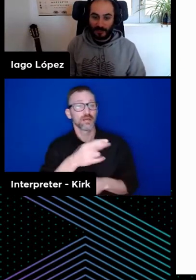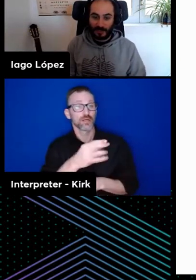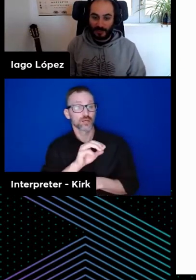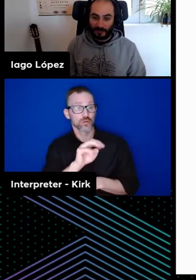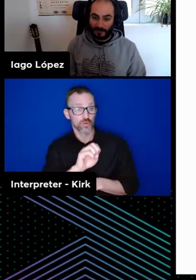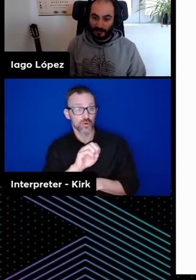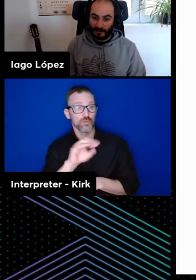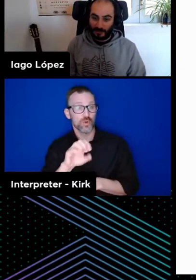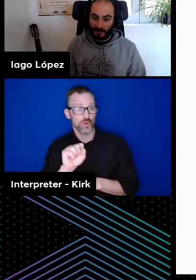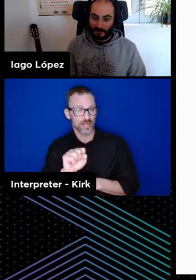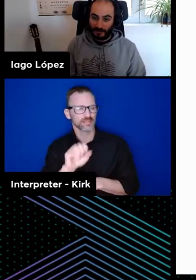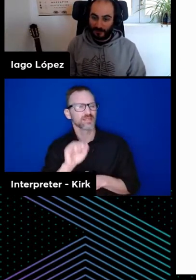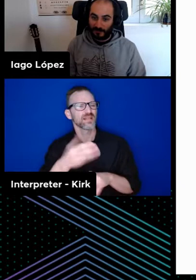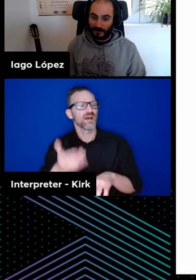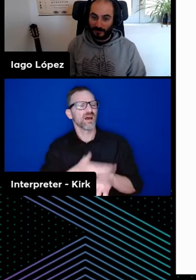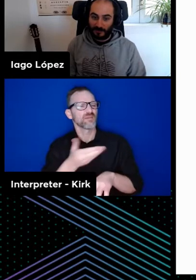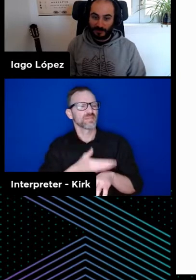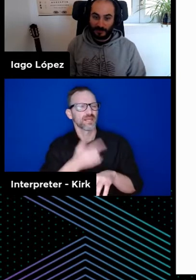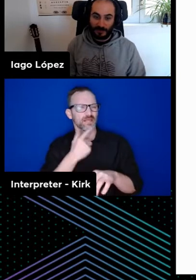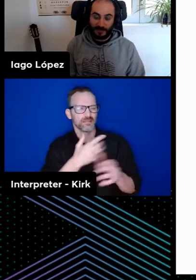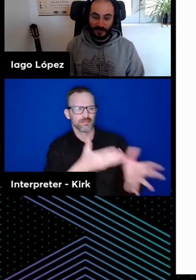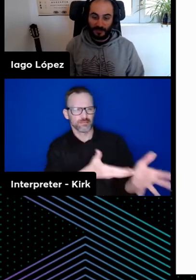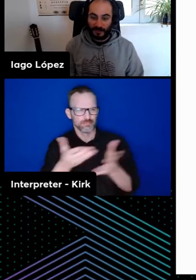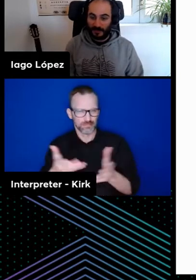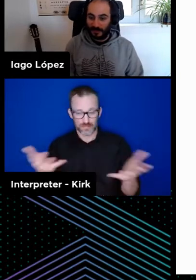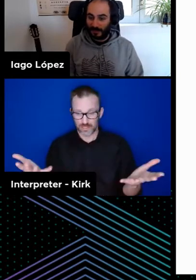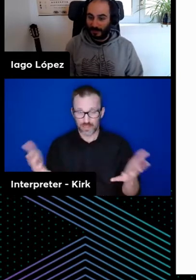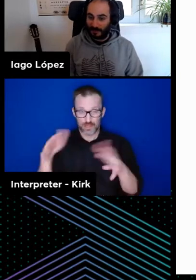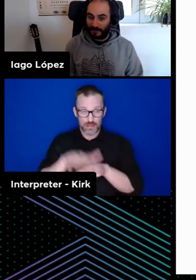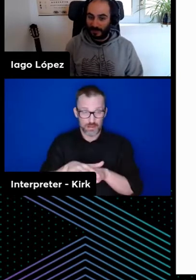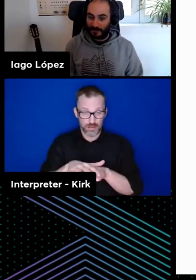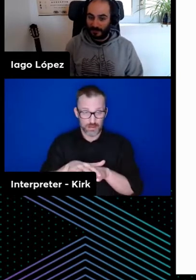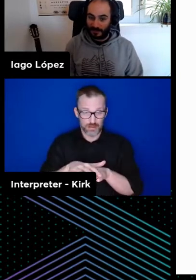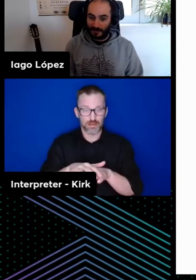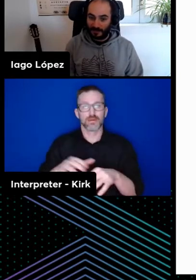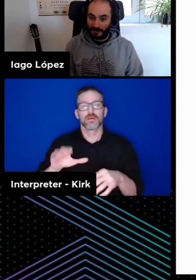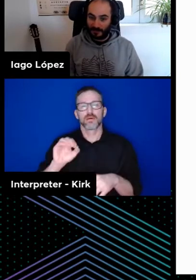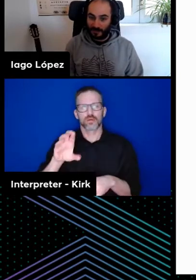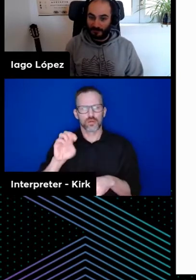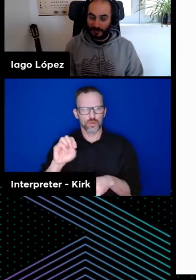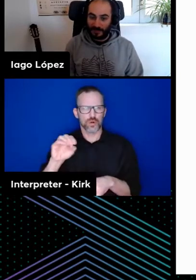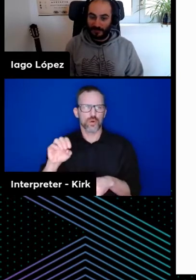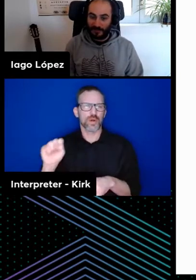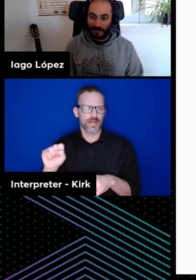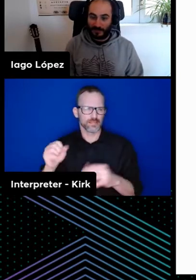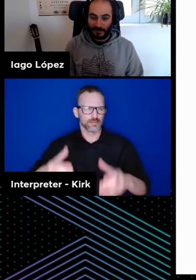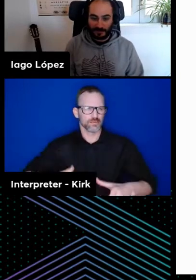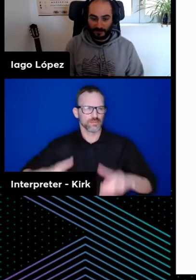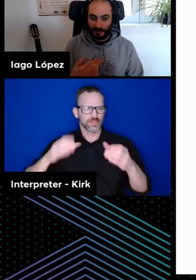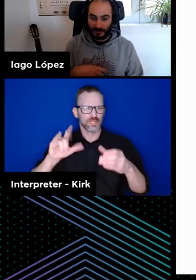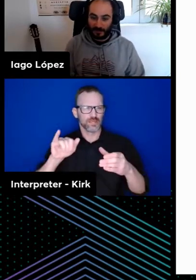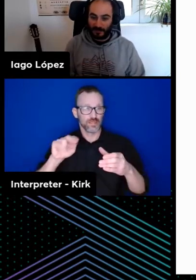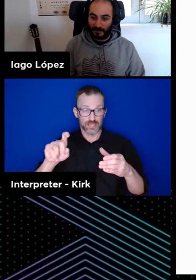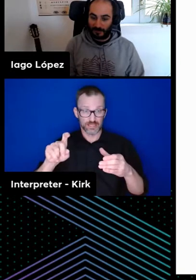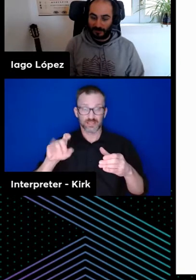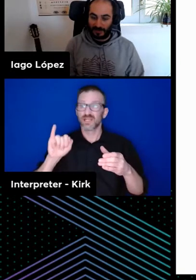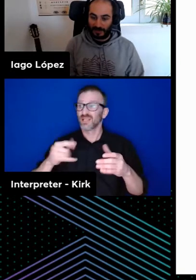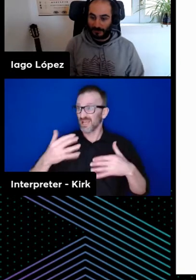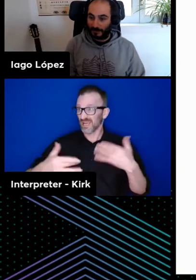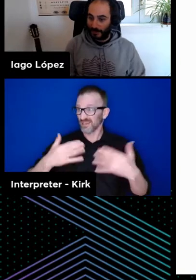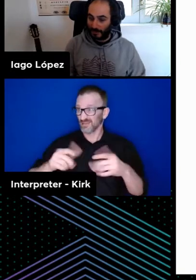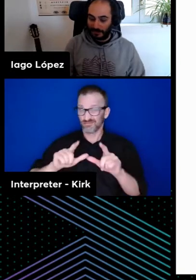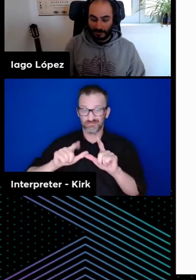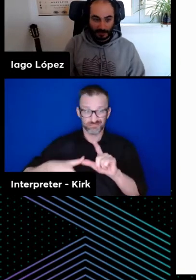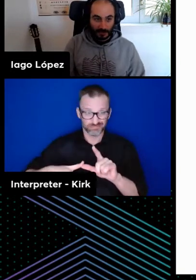that combined went on to creating CoreOS Container Linux, and after that was end of life, we took it over with